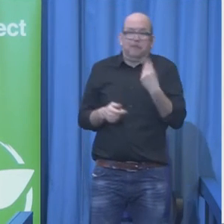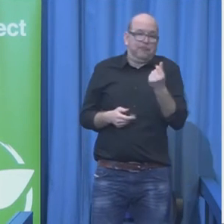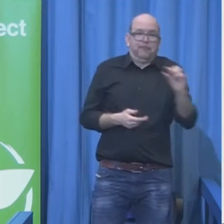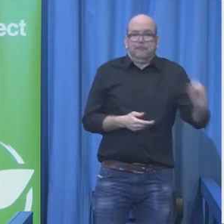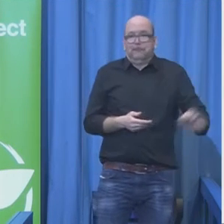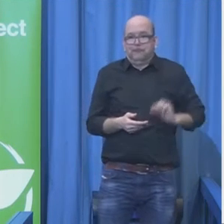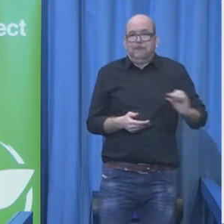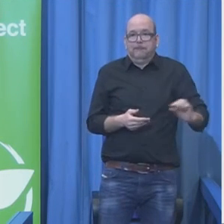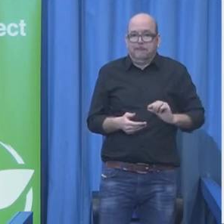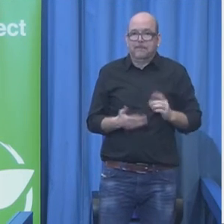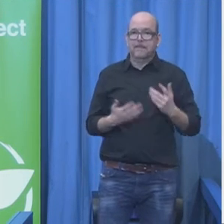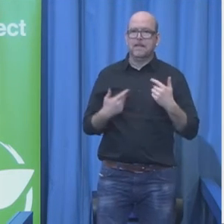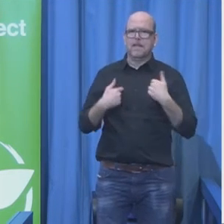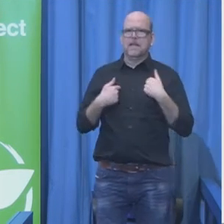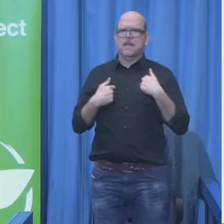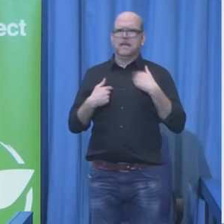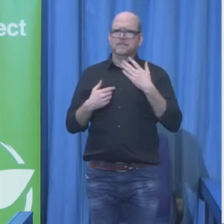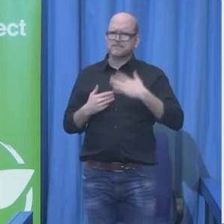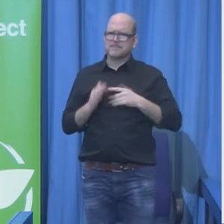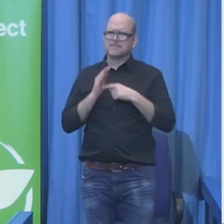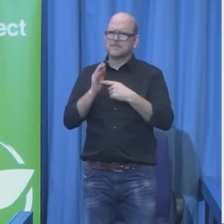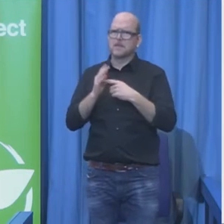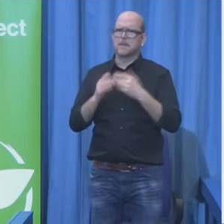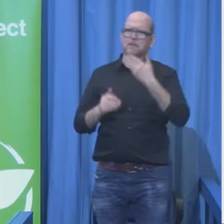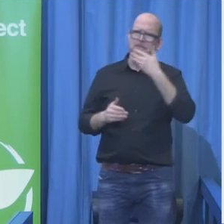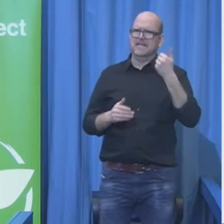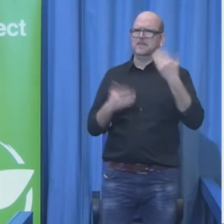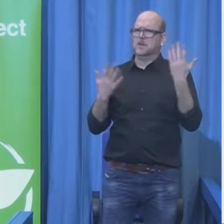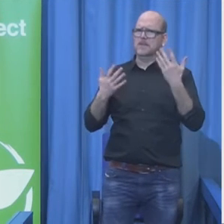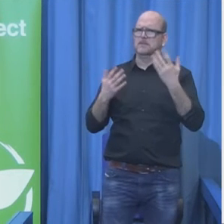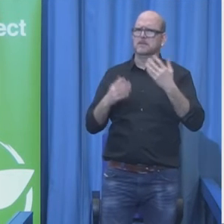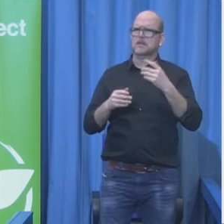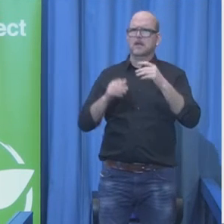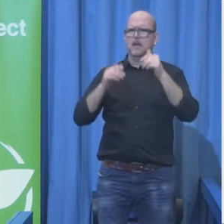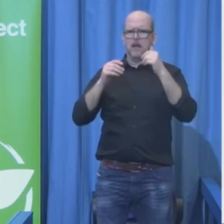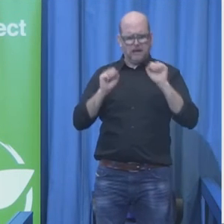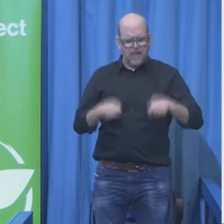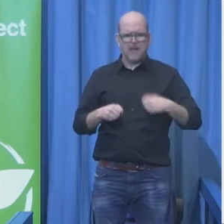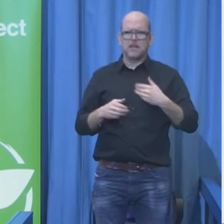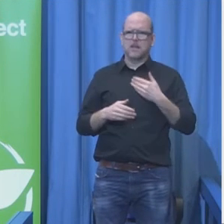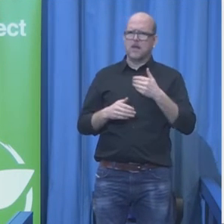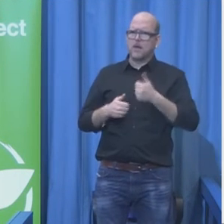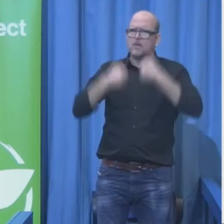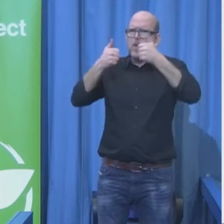acceptance of people with disabilities is very important. Thank you.